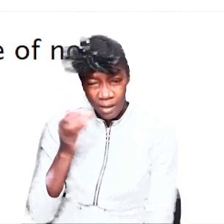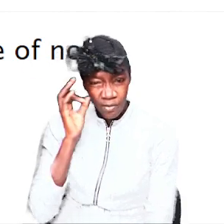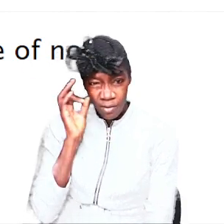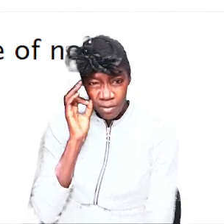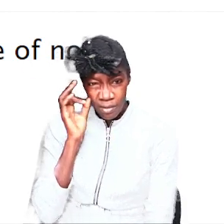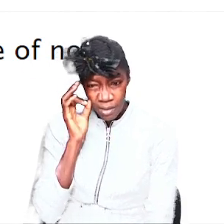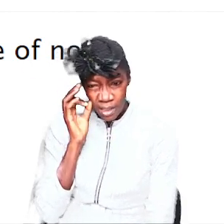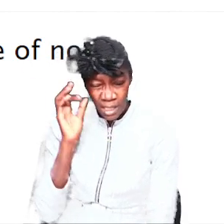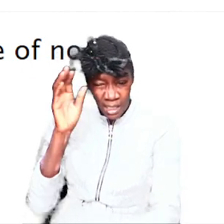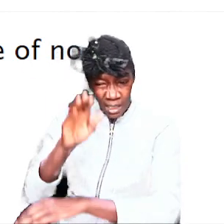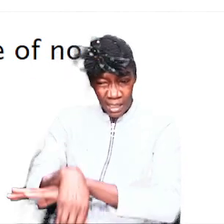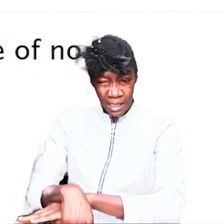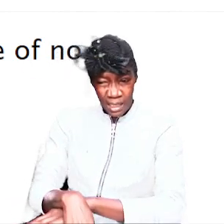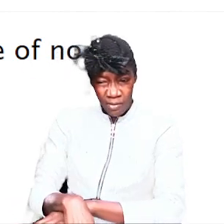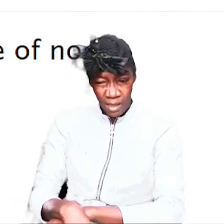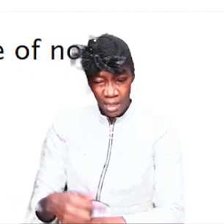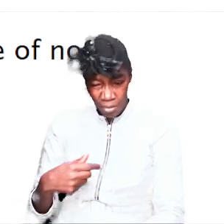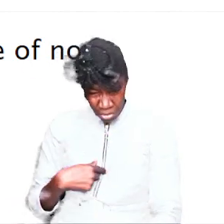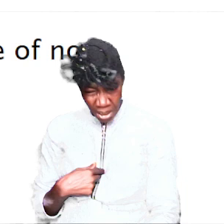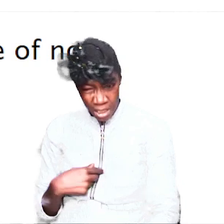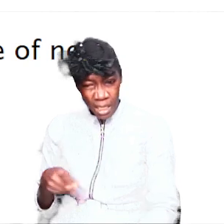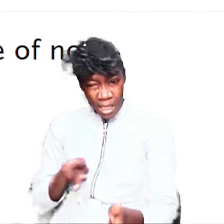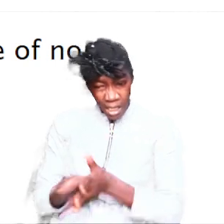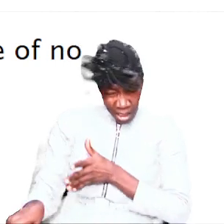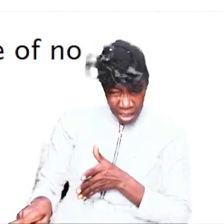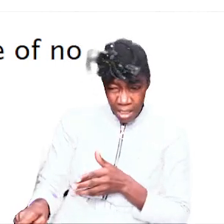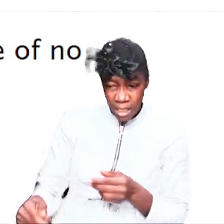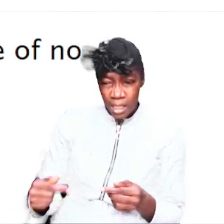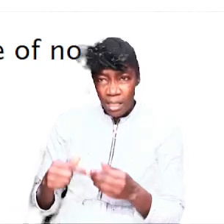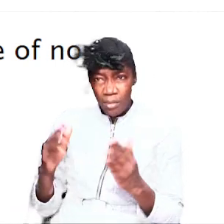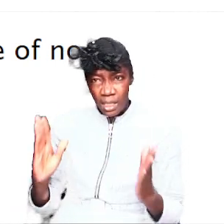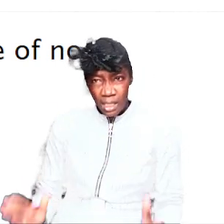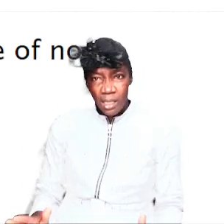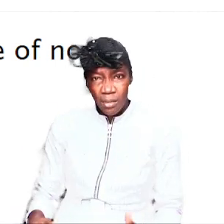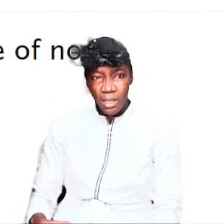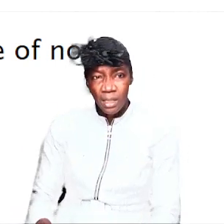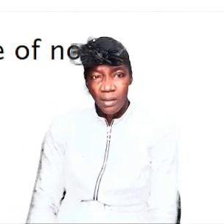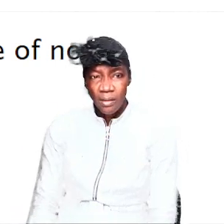until it's evening, and I am avenged on my enemies.